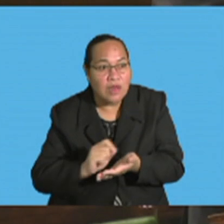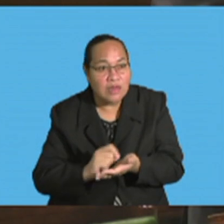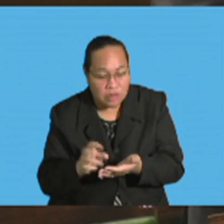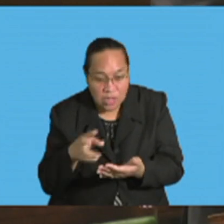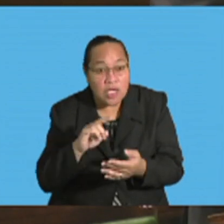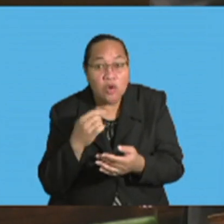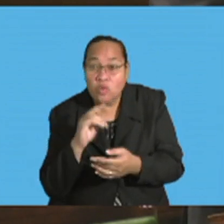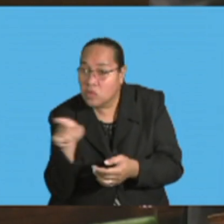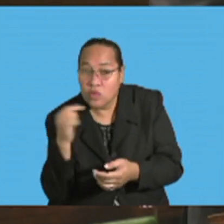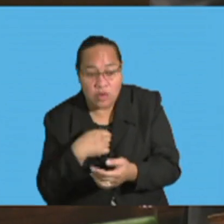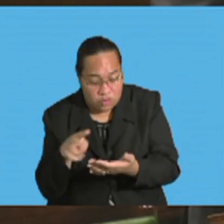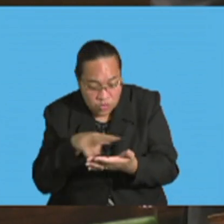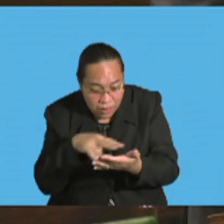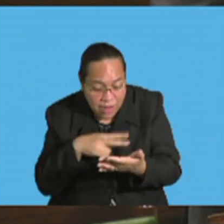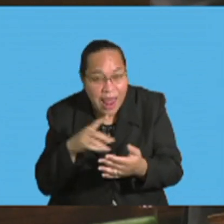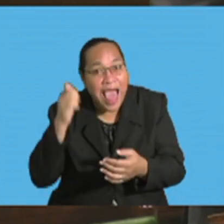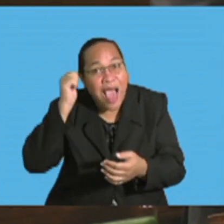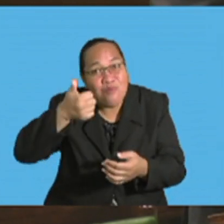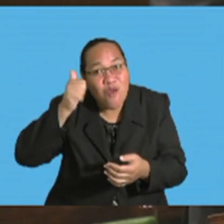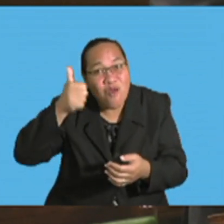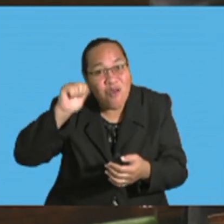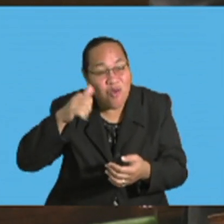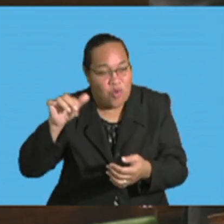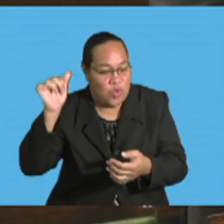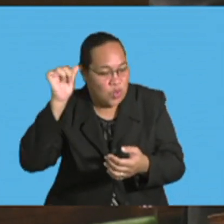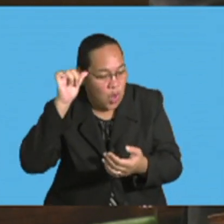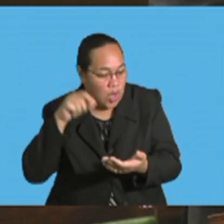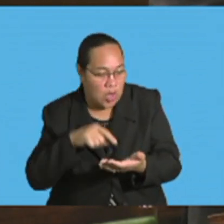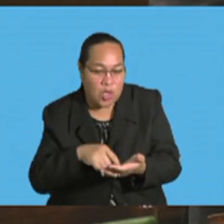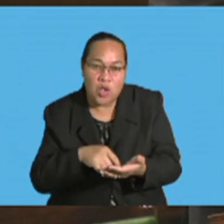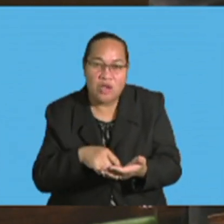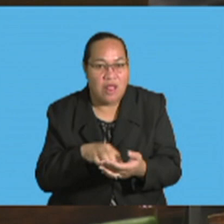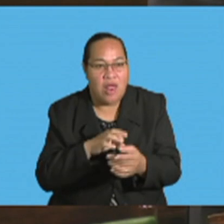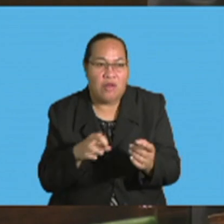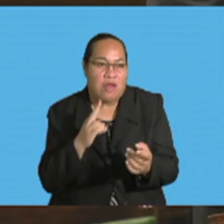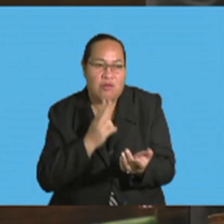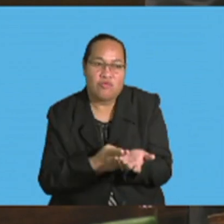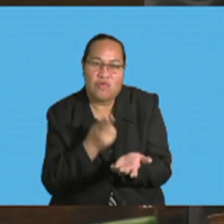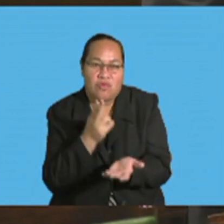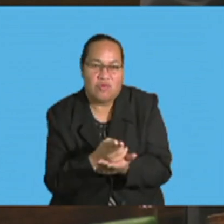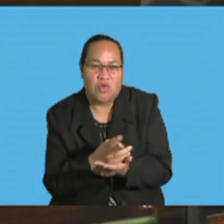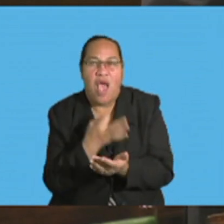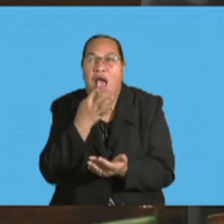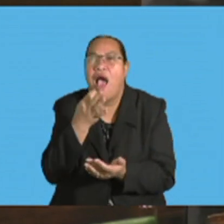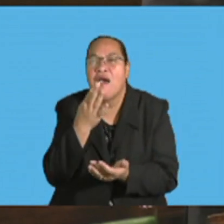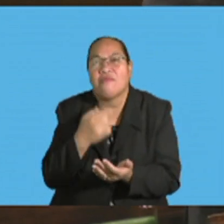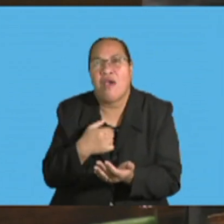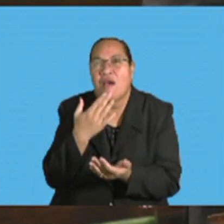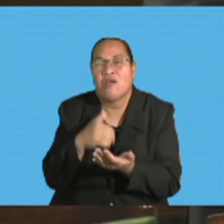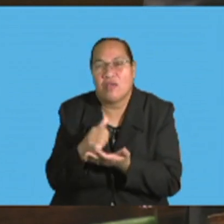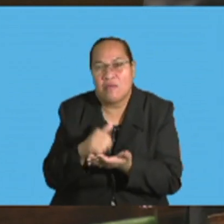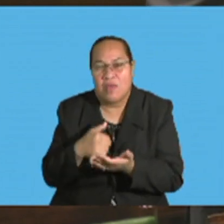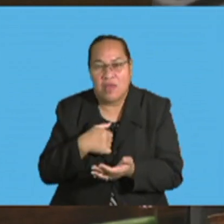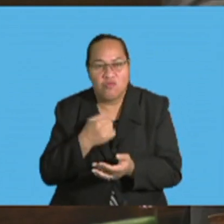read his so-called apology will know that he was not genuinely seeking forgiveness. No